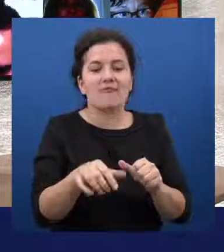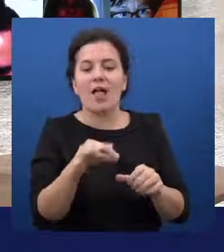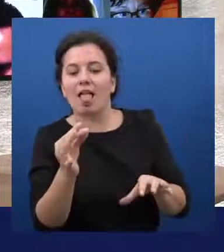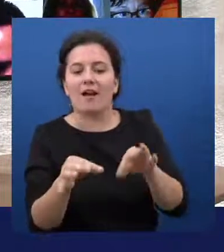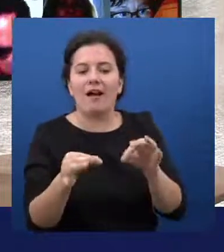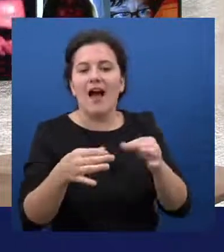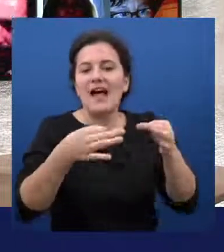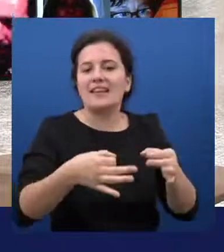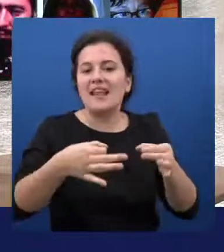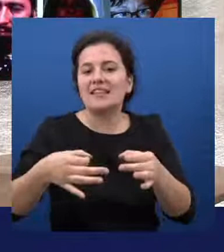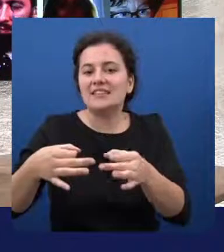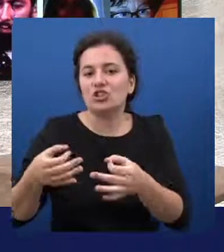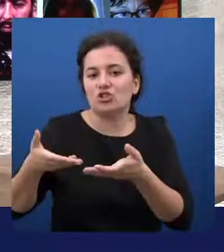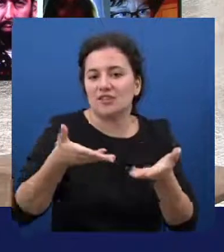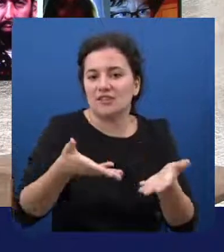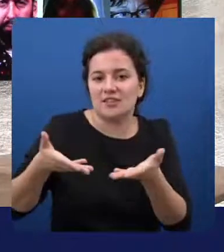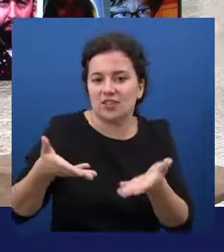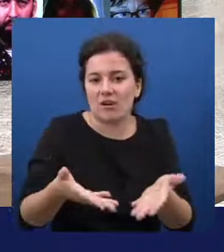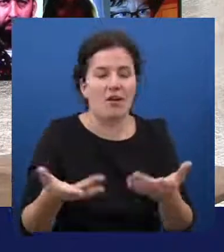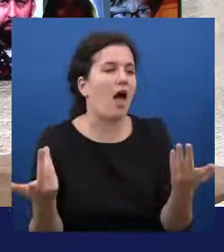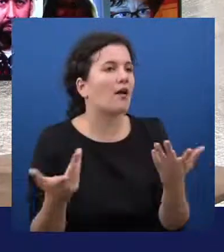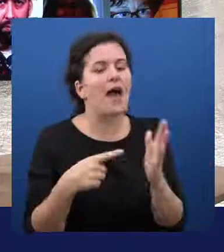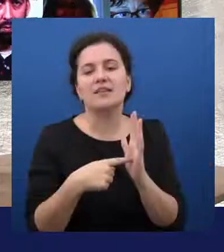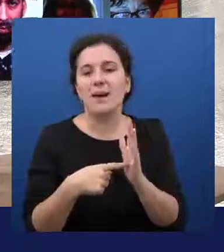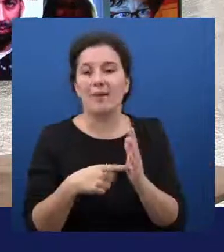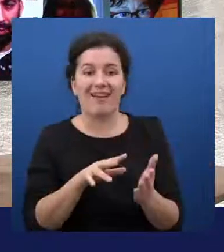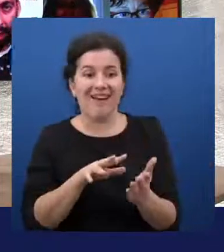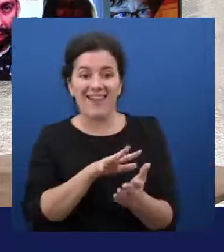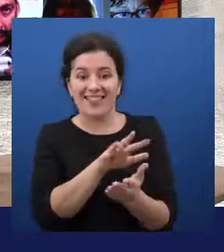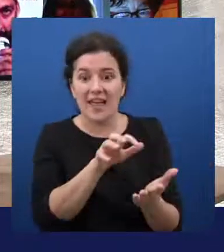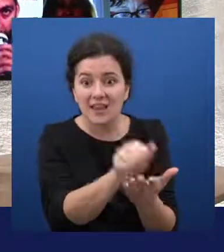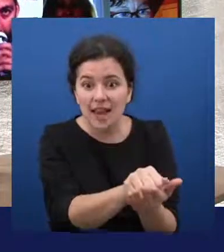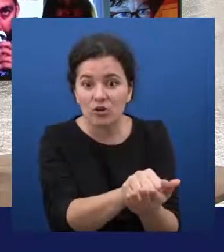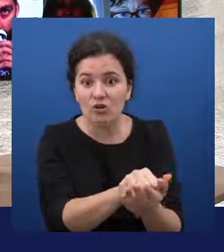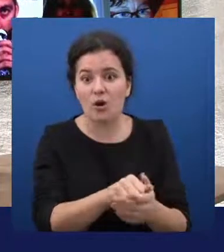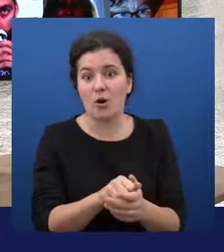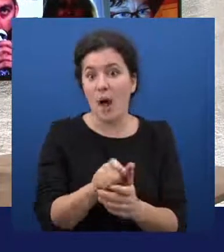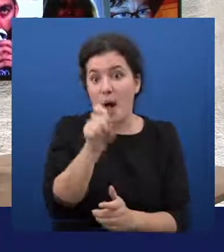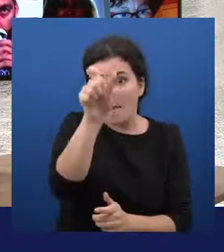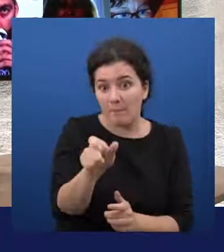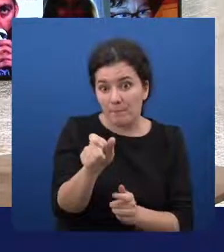Detector, Personalizer, and then the new one,